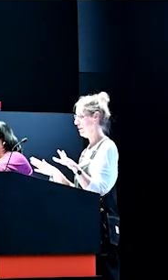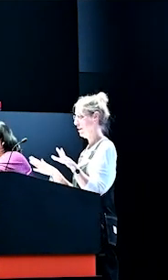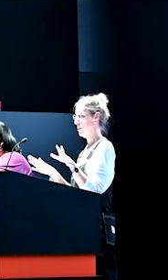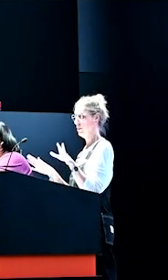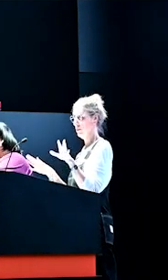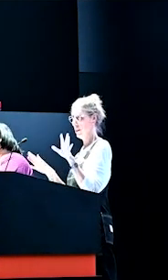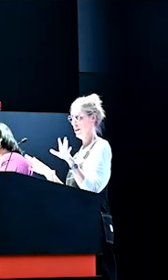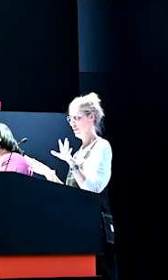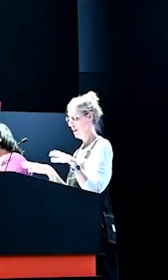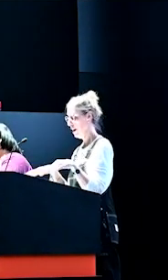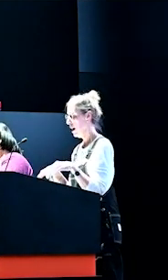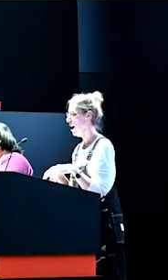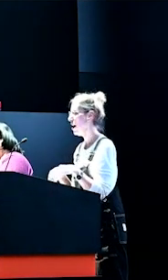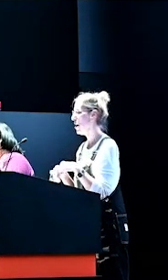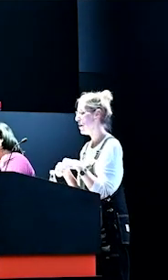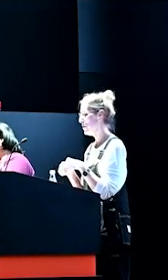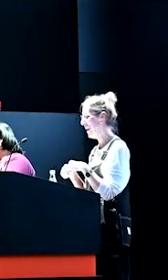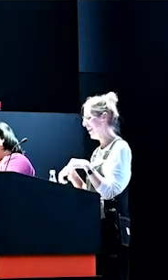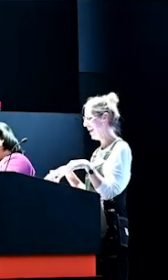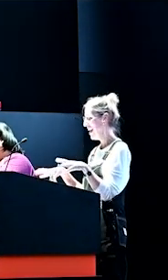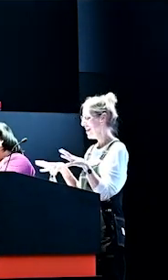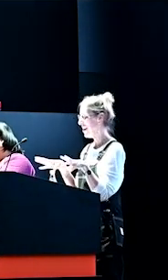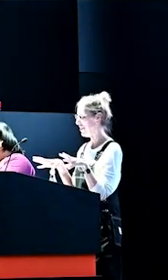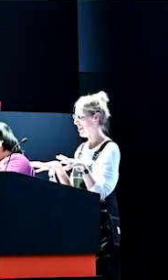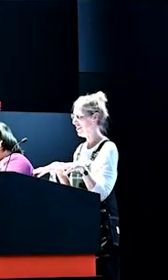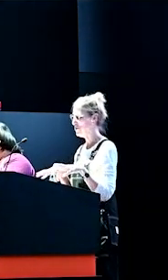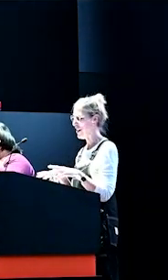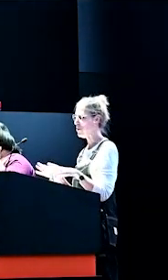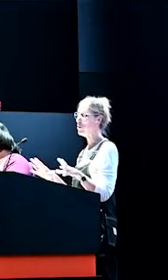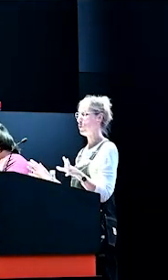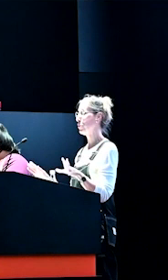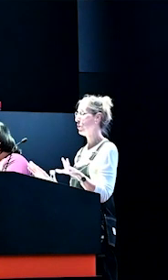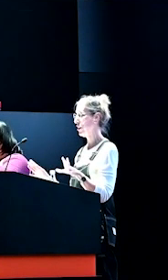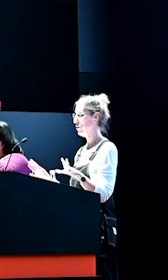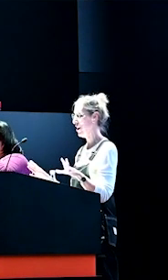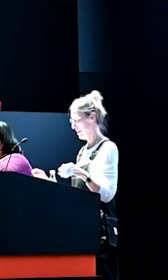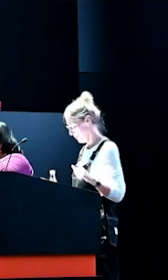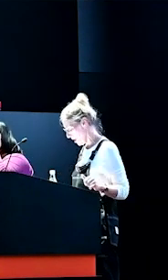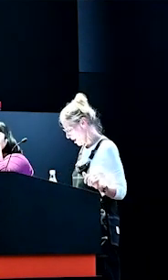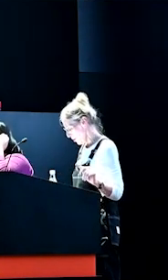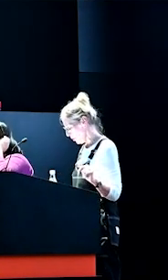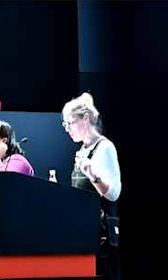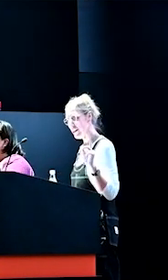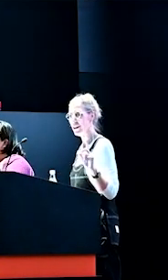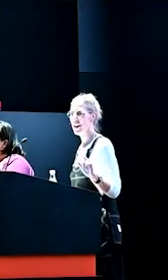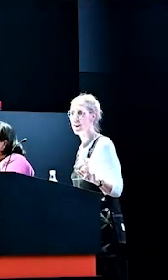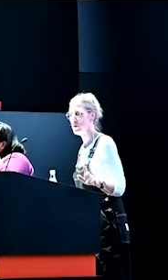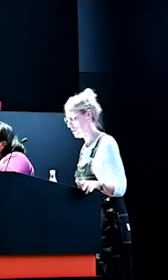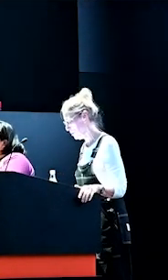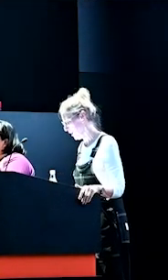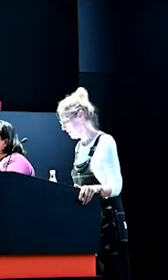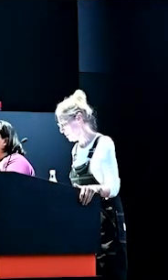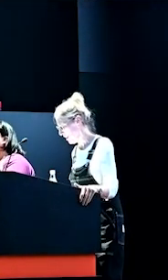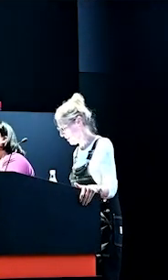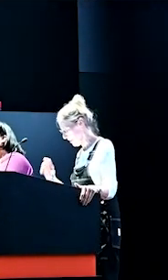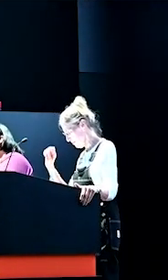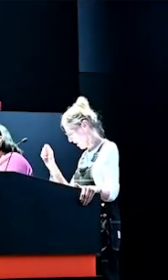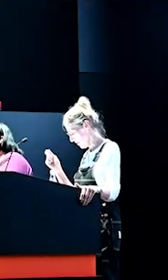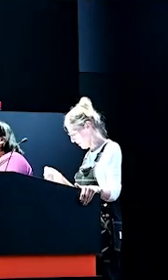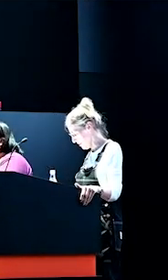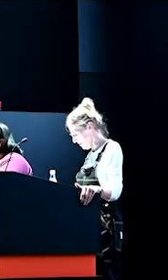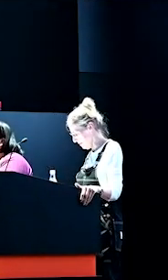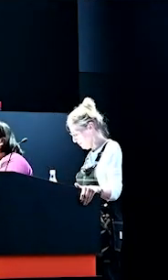not sustainable, guys. But it was really fun. We did get a couple complaints about